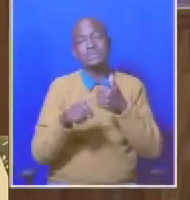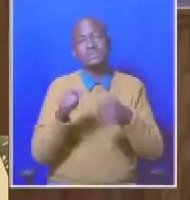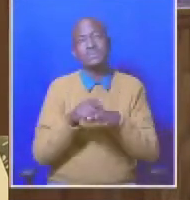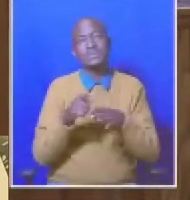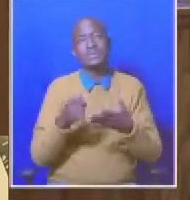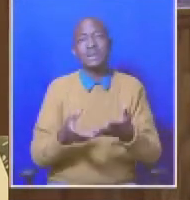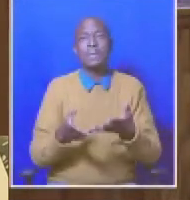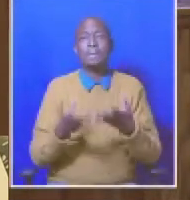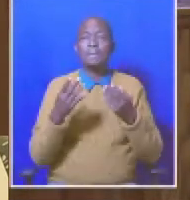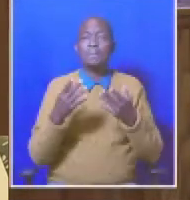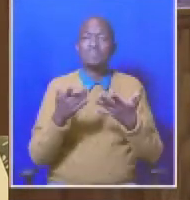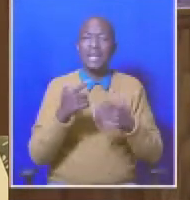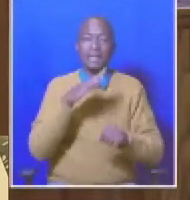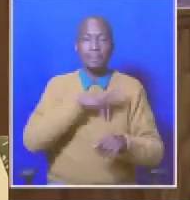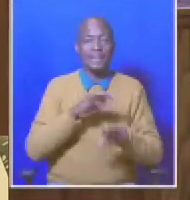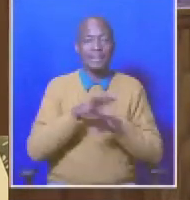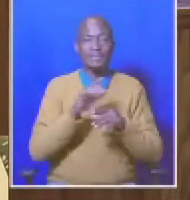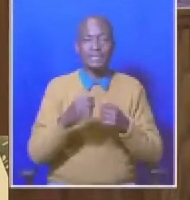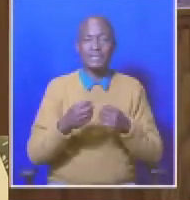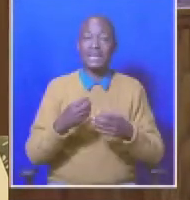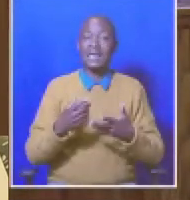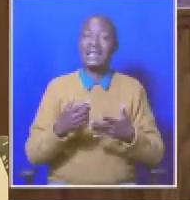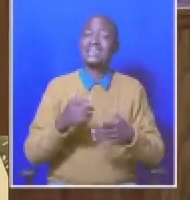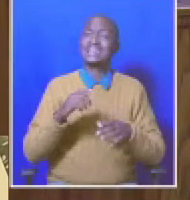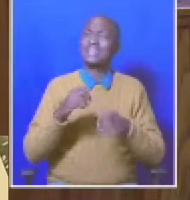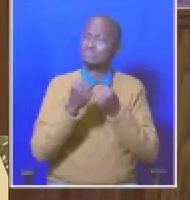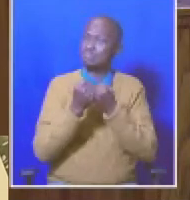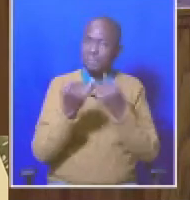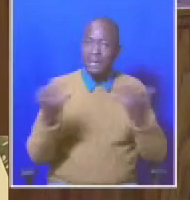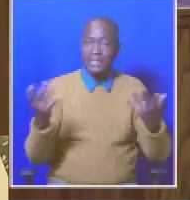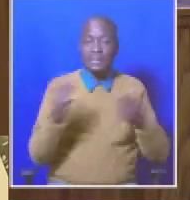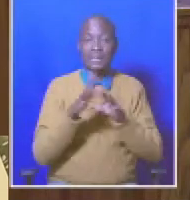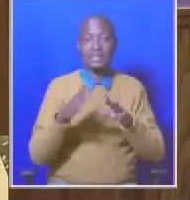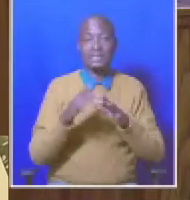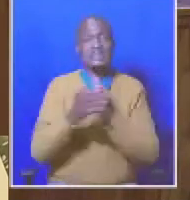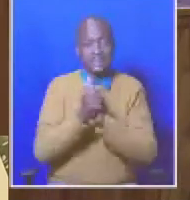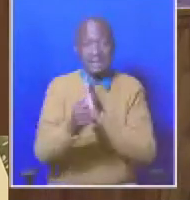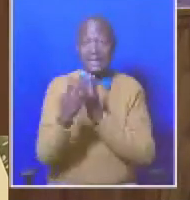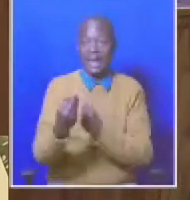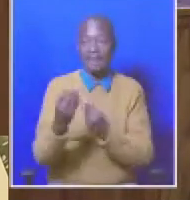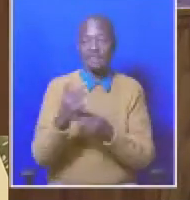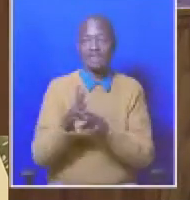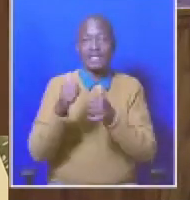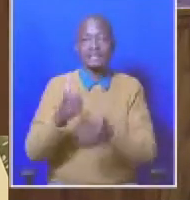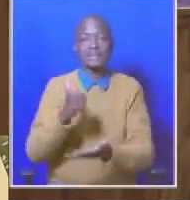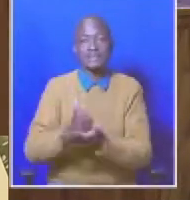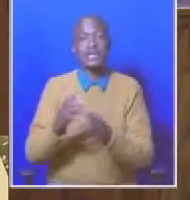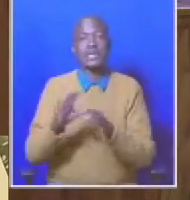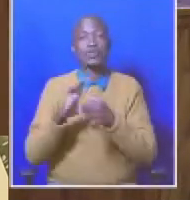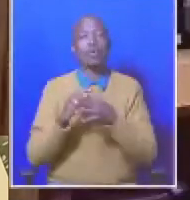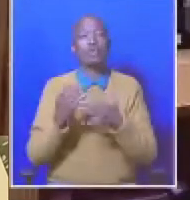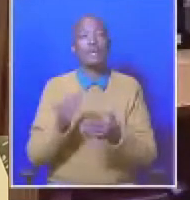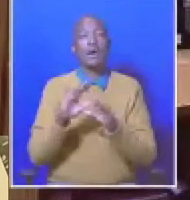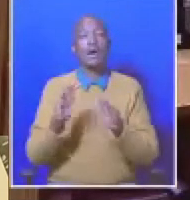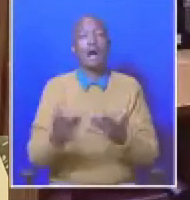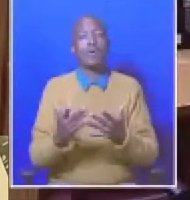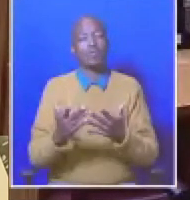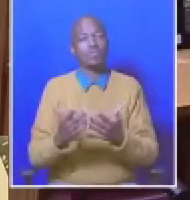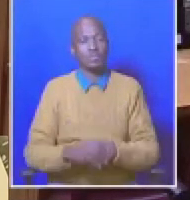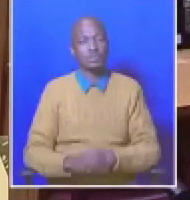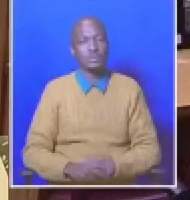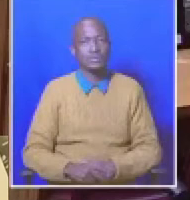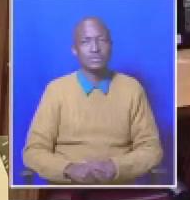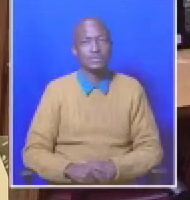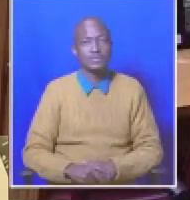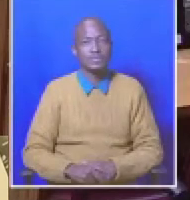the thousands of young skilled graduates who are sitting at home right now? Thank you, Chair. Thank you very